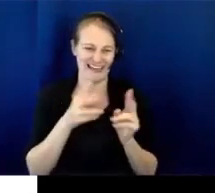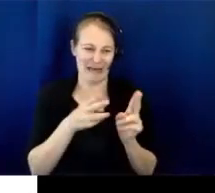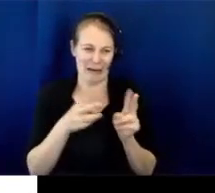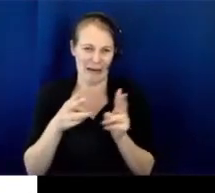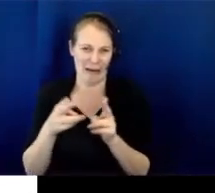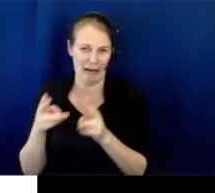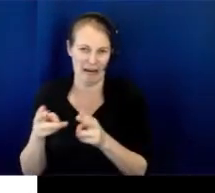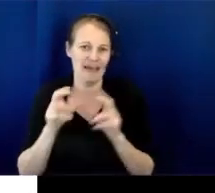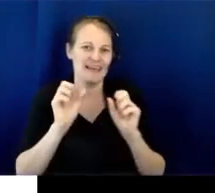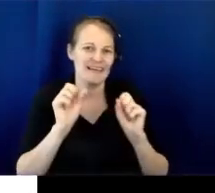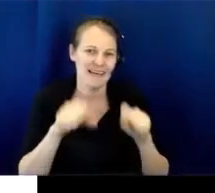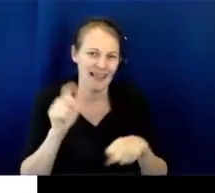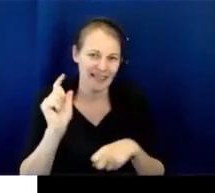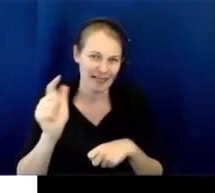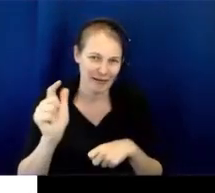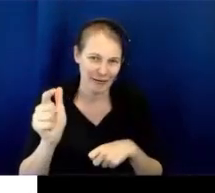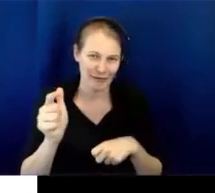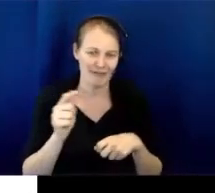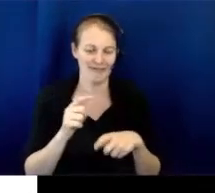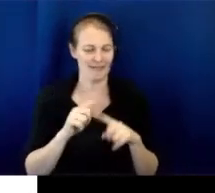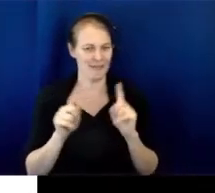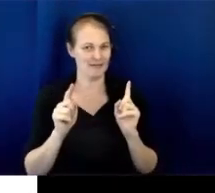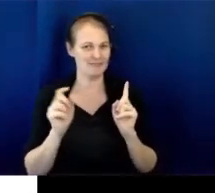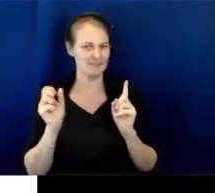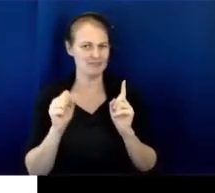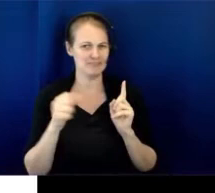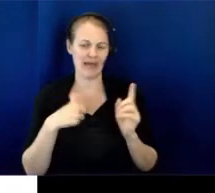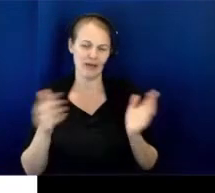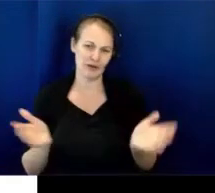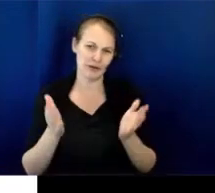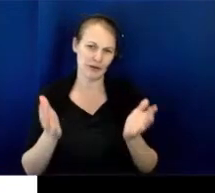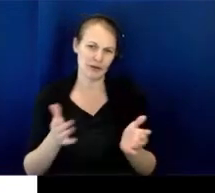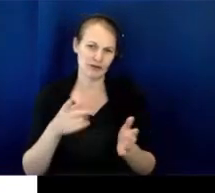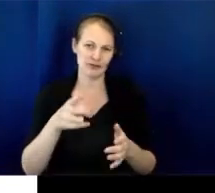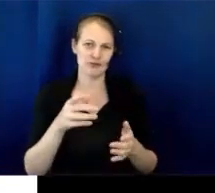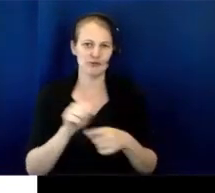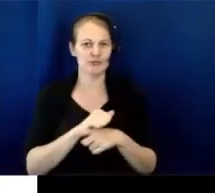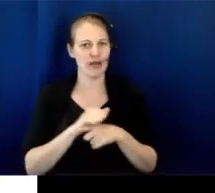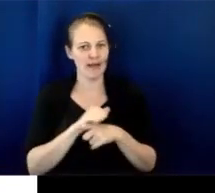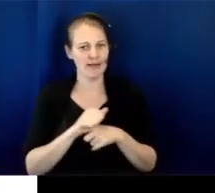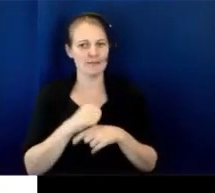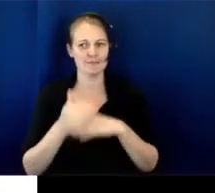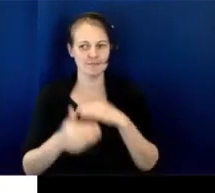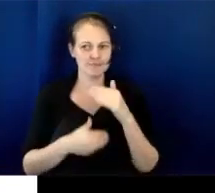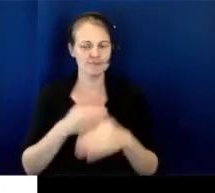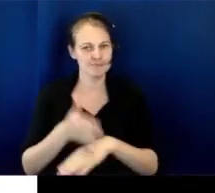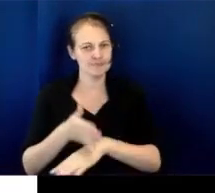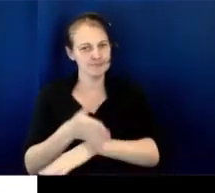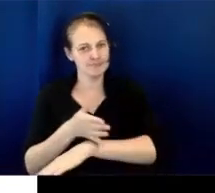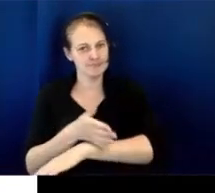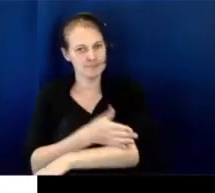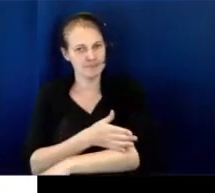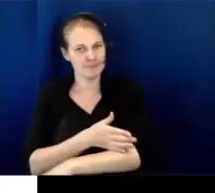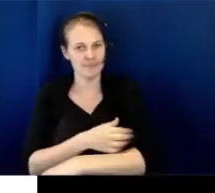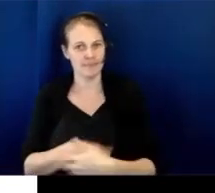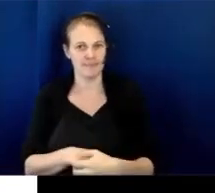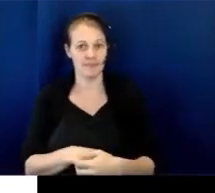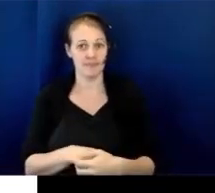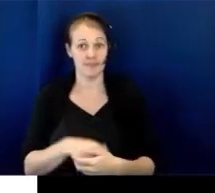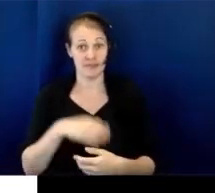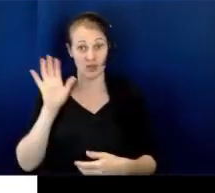But yeah, I just encourage you to go with it and kind of practice. If you do have anything in your